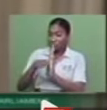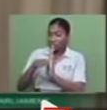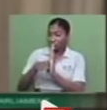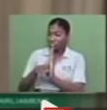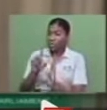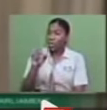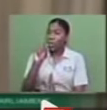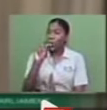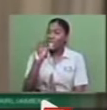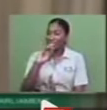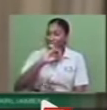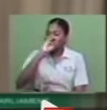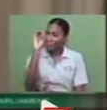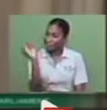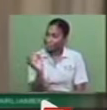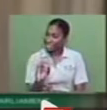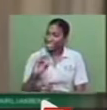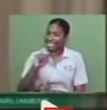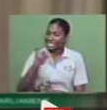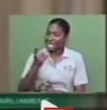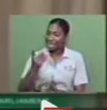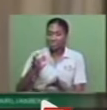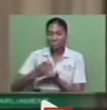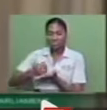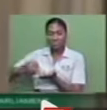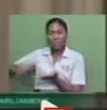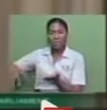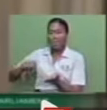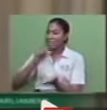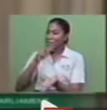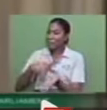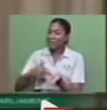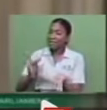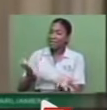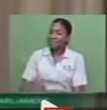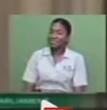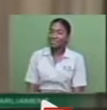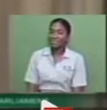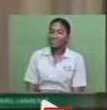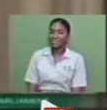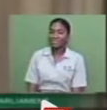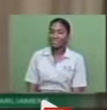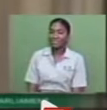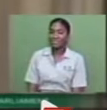Is this to include the multifamily residential buildings? Yeah, Laura.